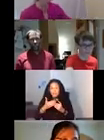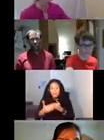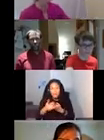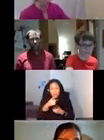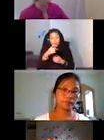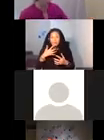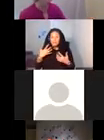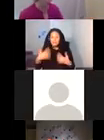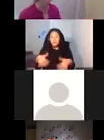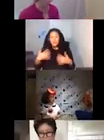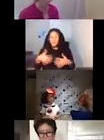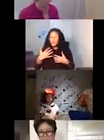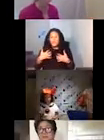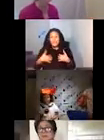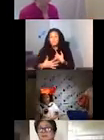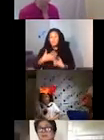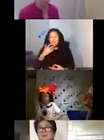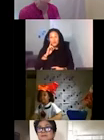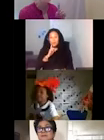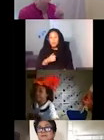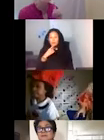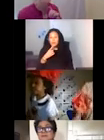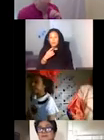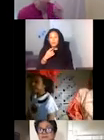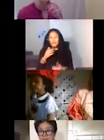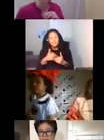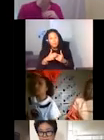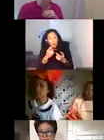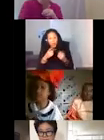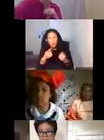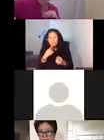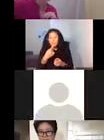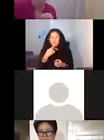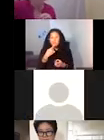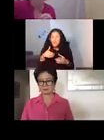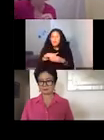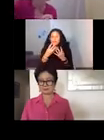women and about some more who were suggested by members of the public.